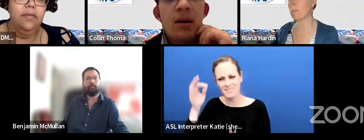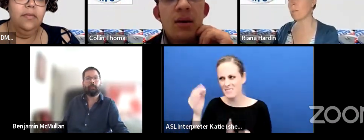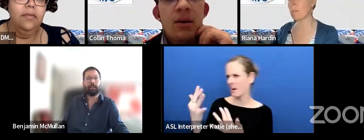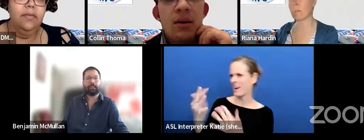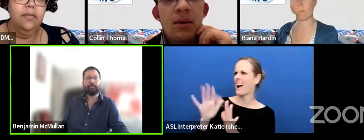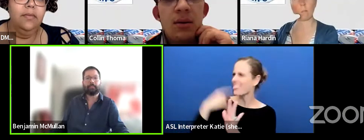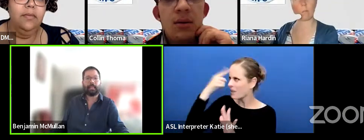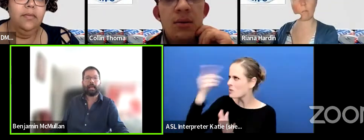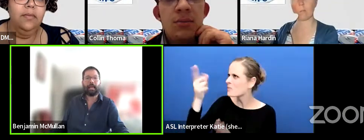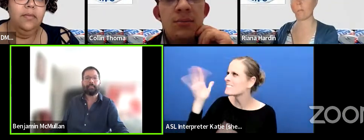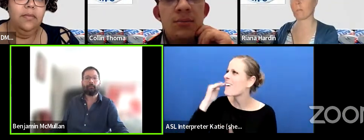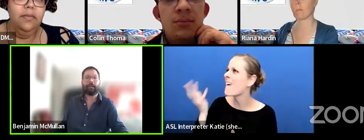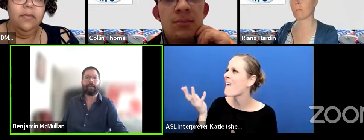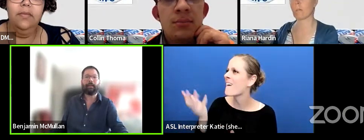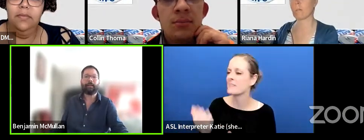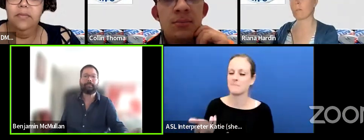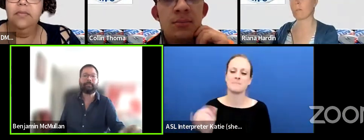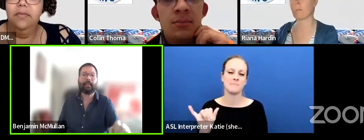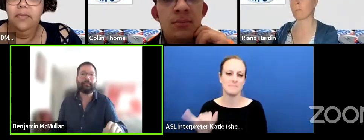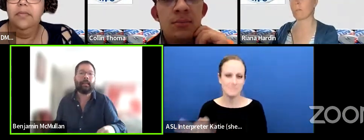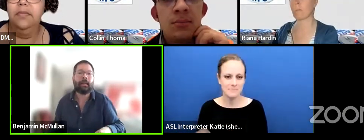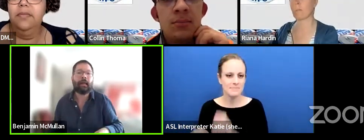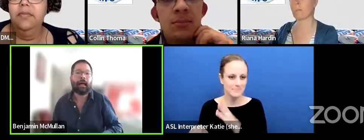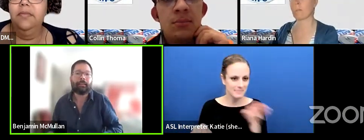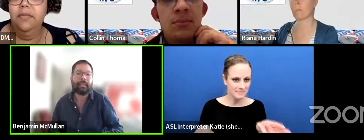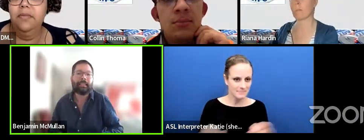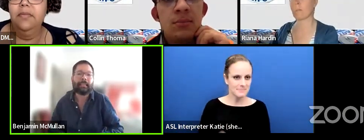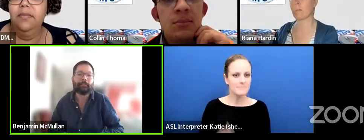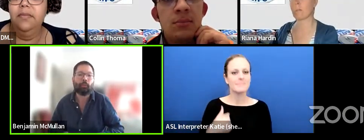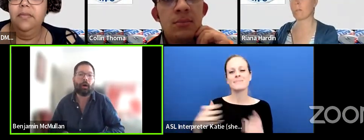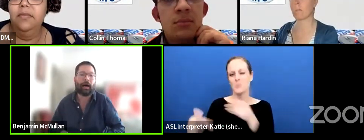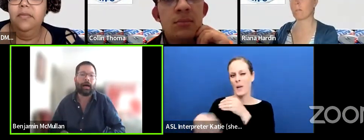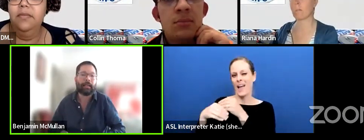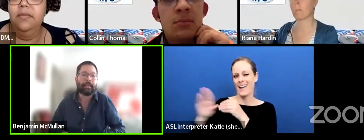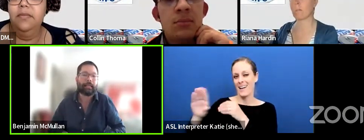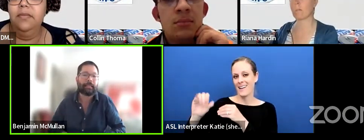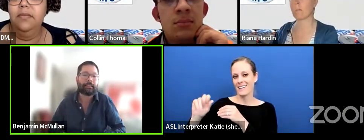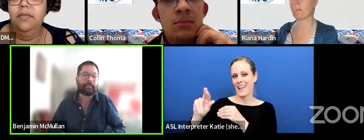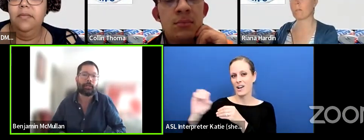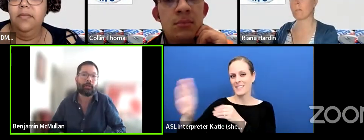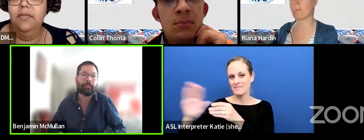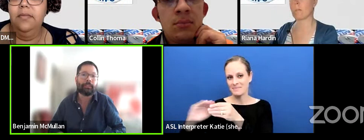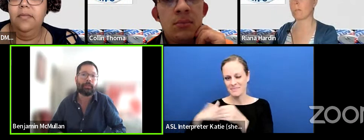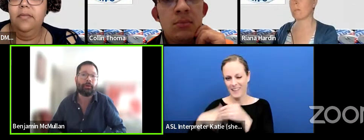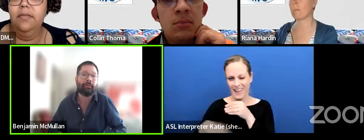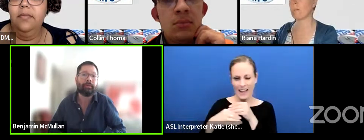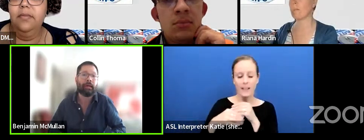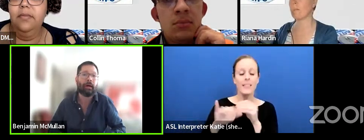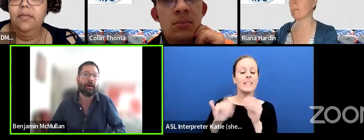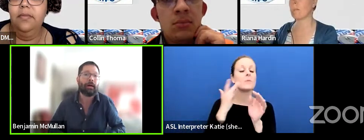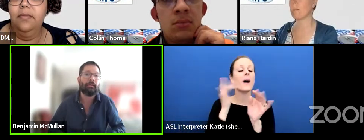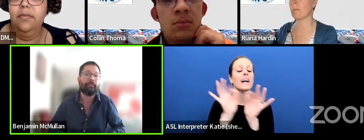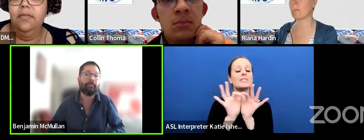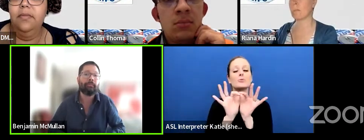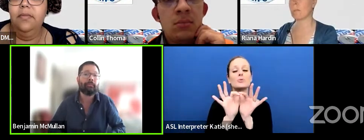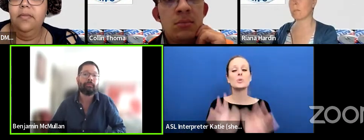Yeah, if I could just add to what Carrie said, I think that's why it is crucial